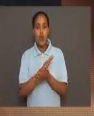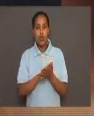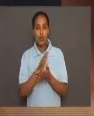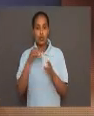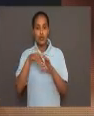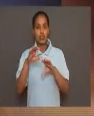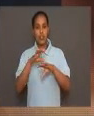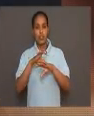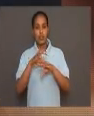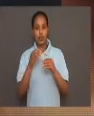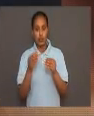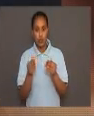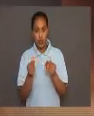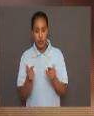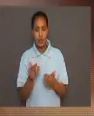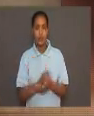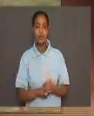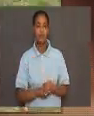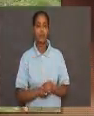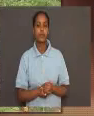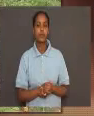soil by rain.